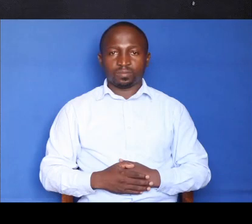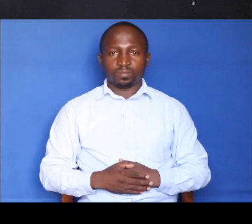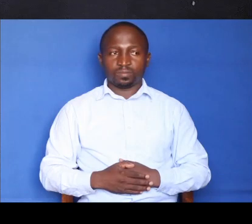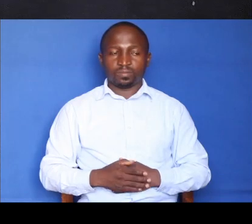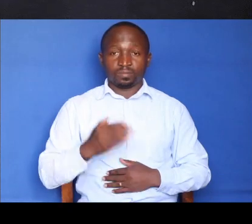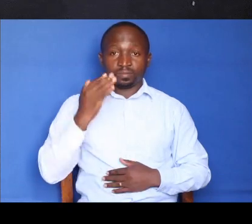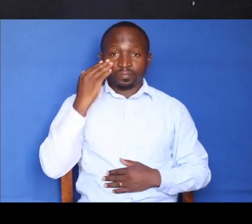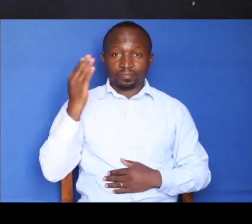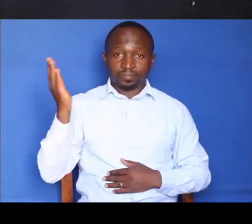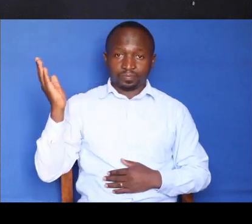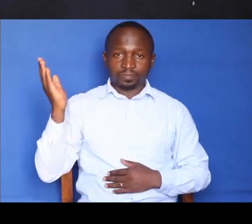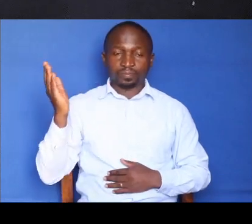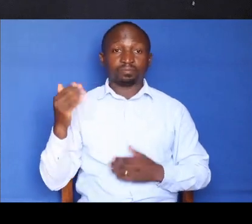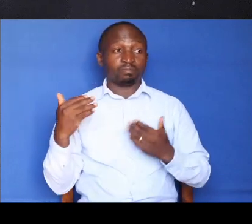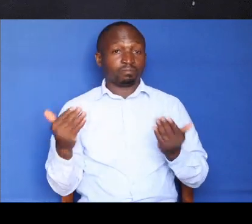Class, look here.